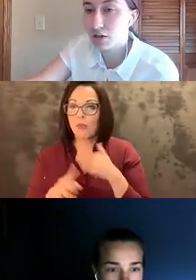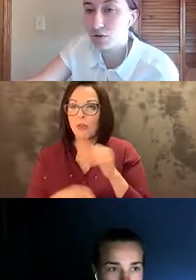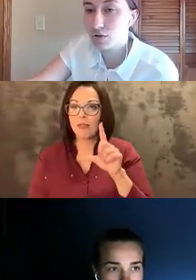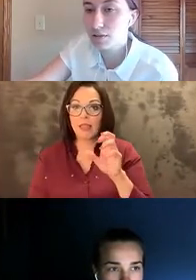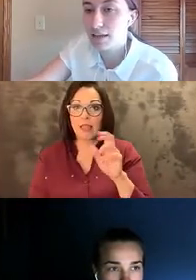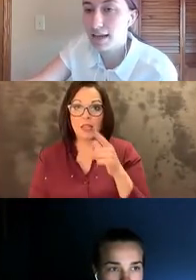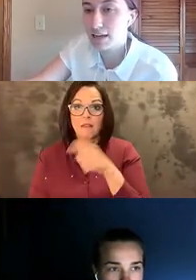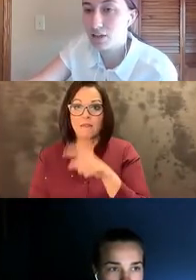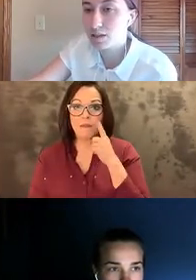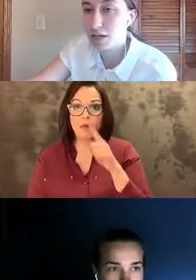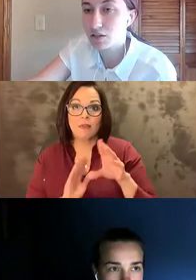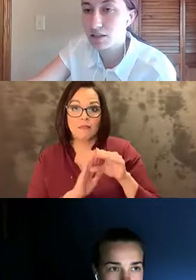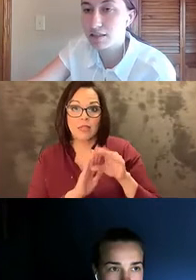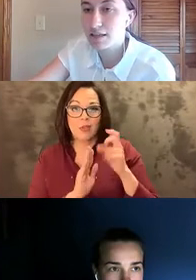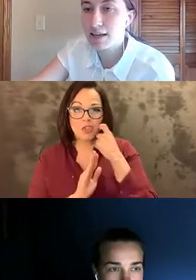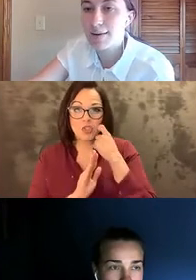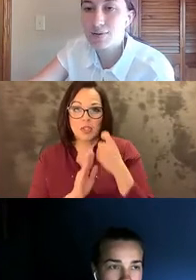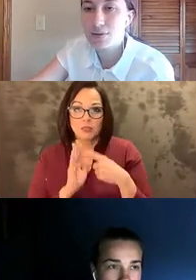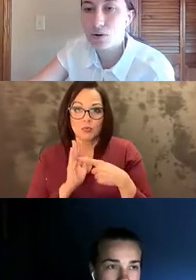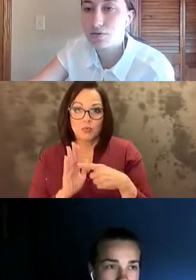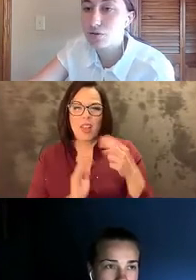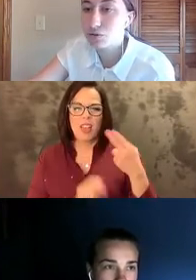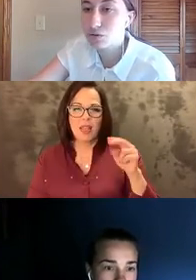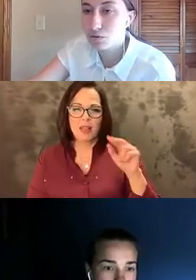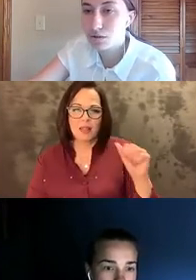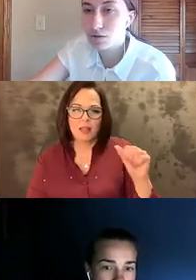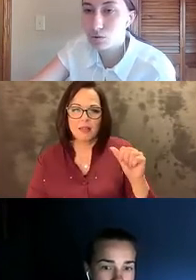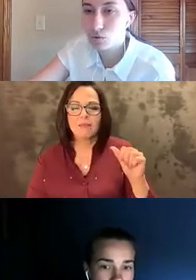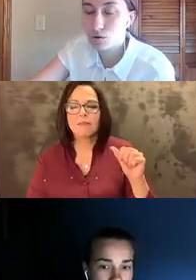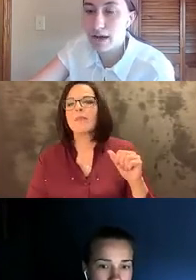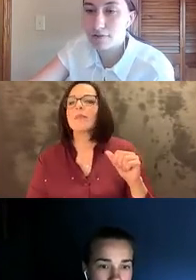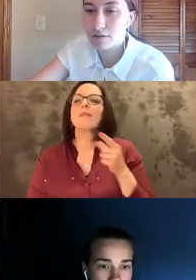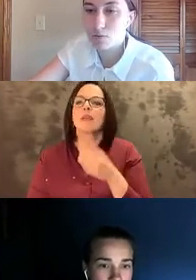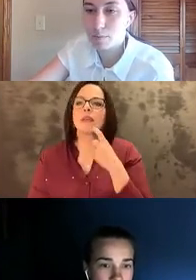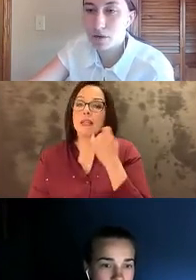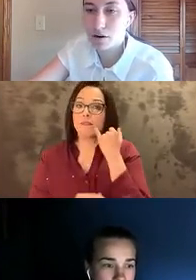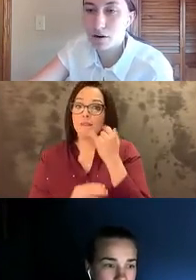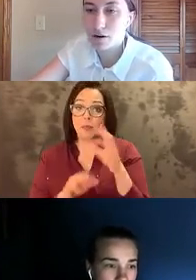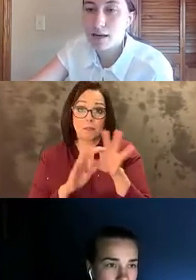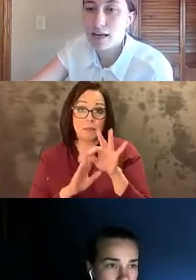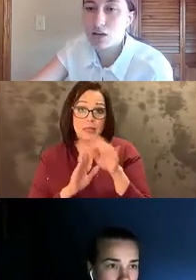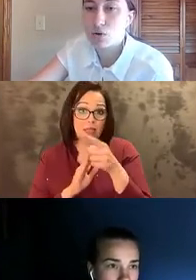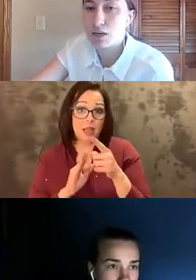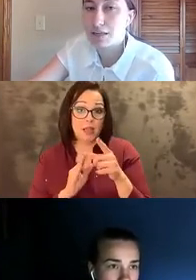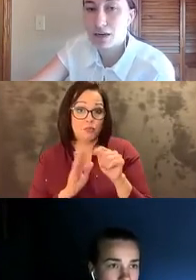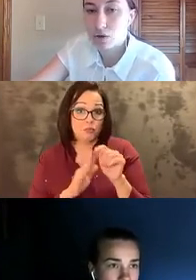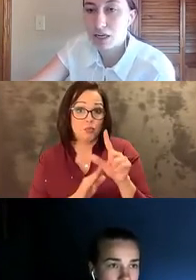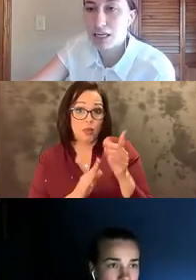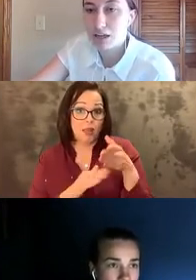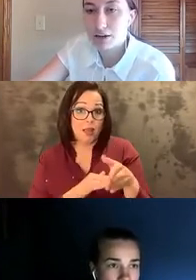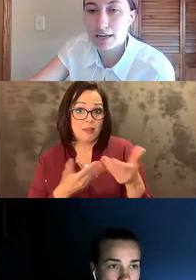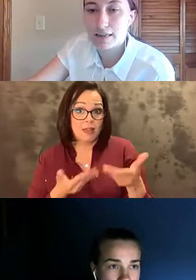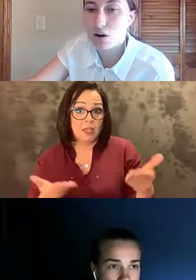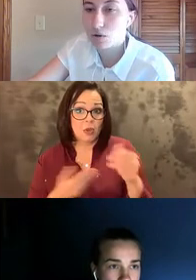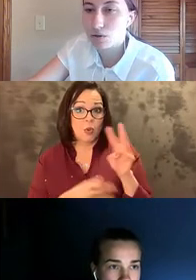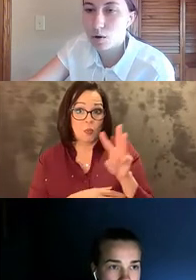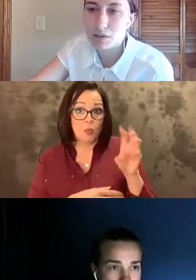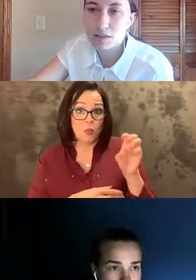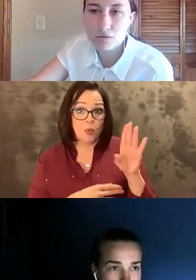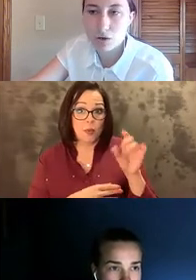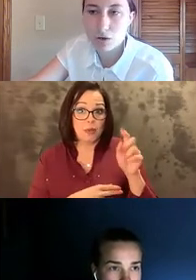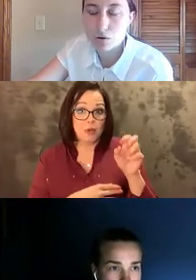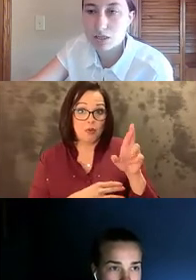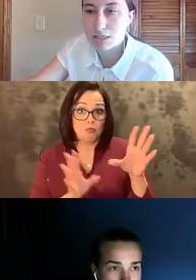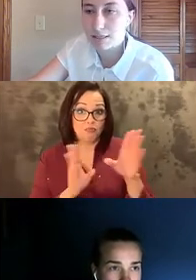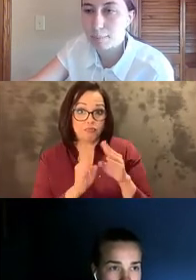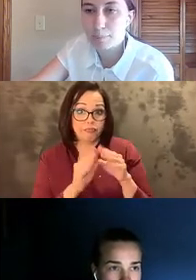the video that Hannah just mentioned. So if you choose to use this tool after the webinar, you can download it here and then also open